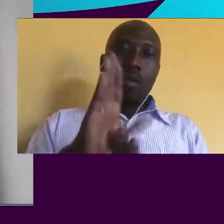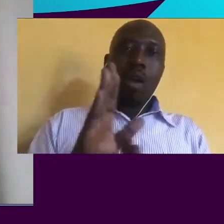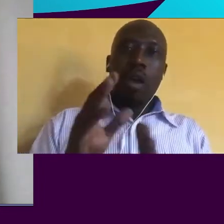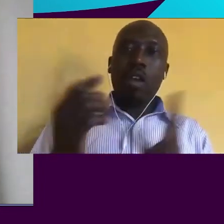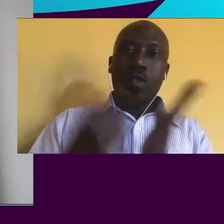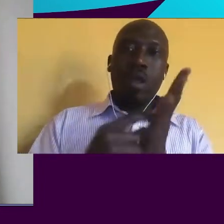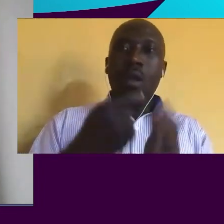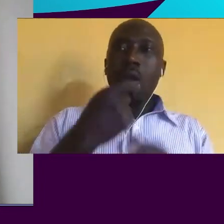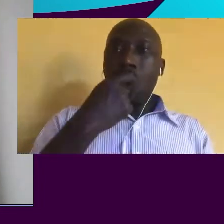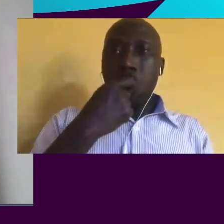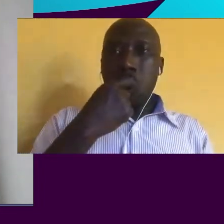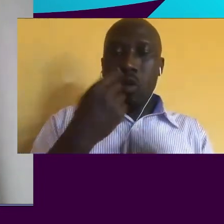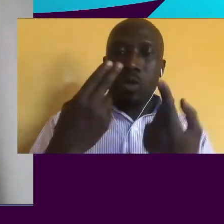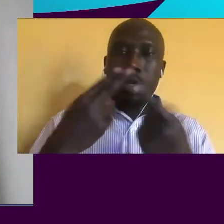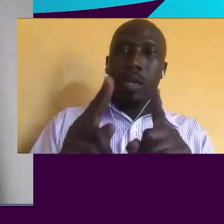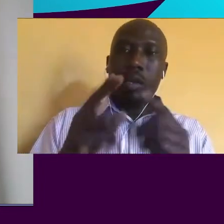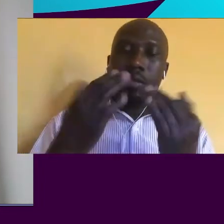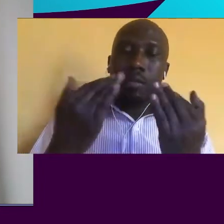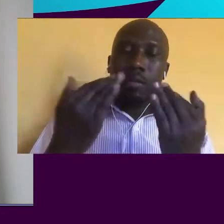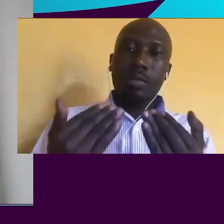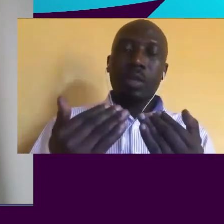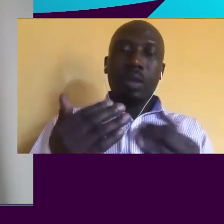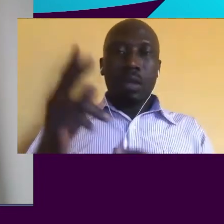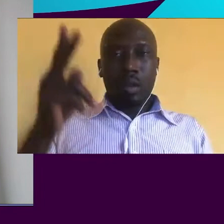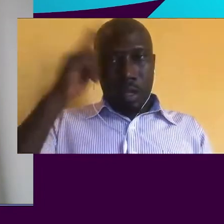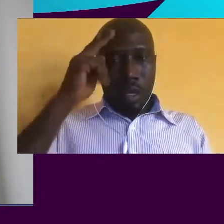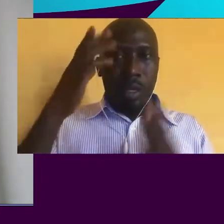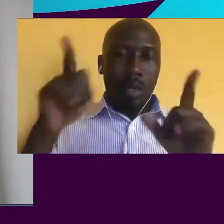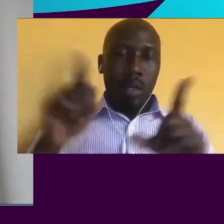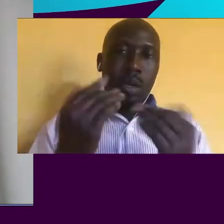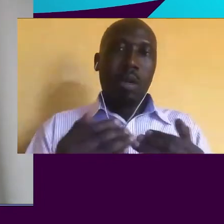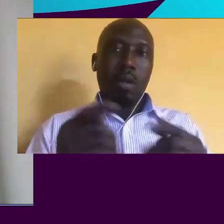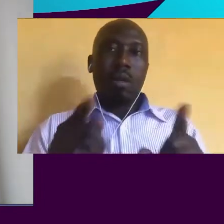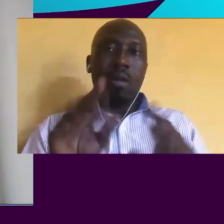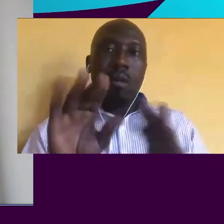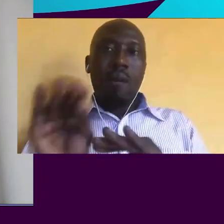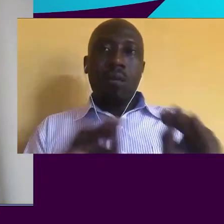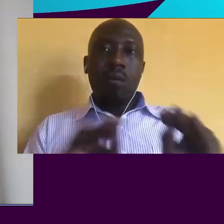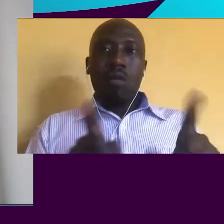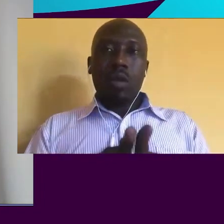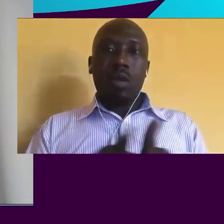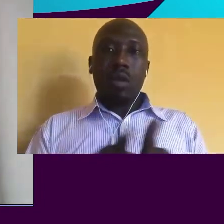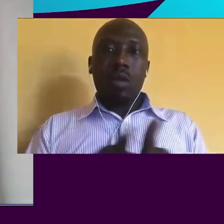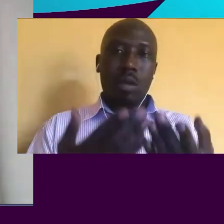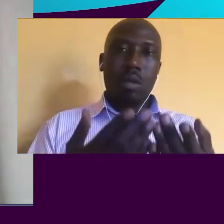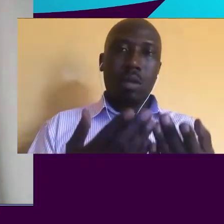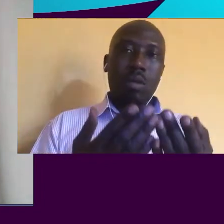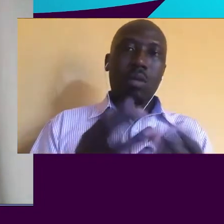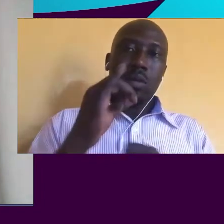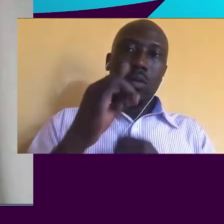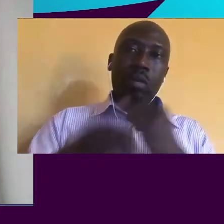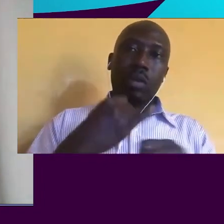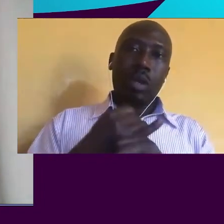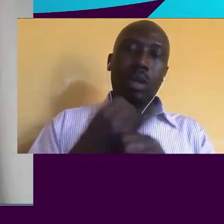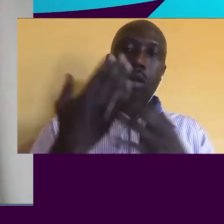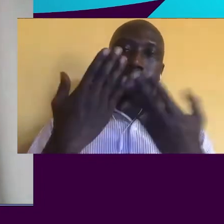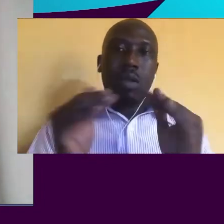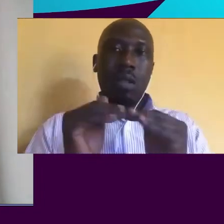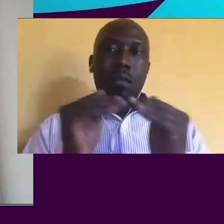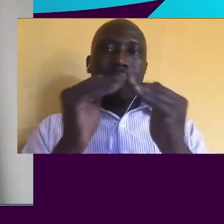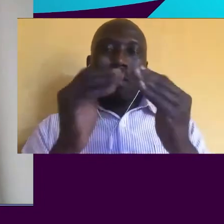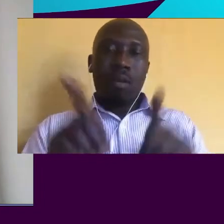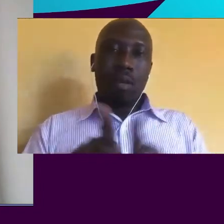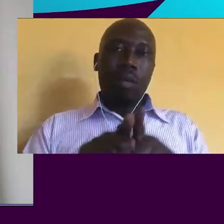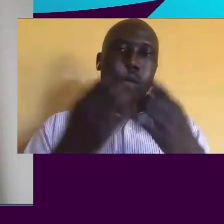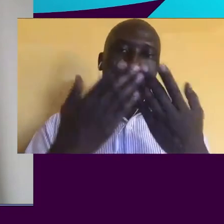in Premier Skills and have now moved their refereeing career to international level or to elite national level. So